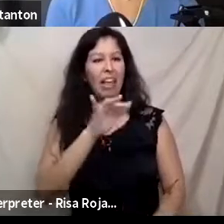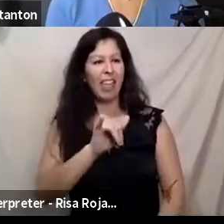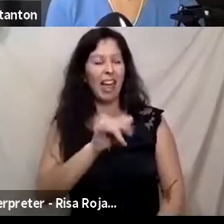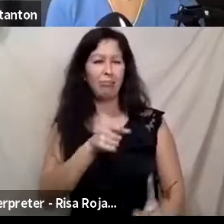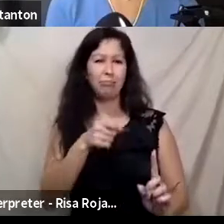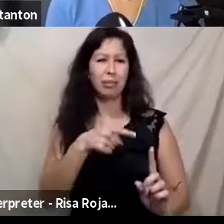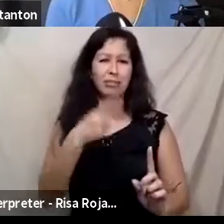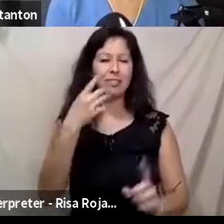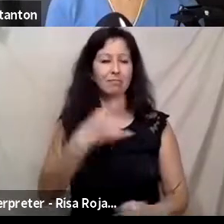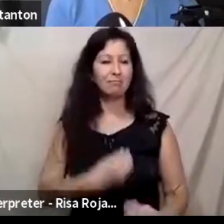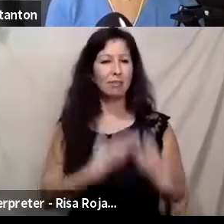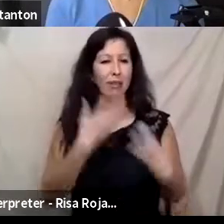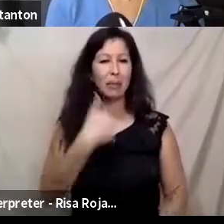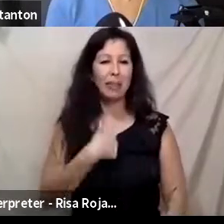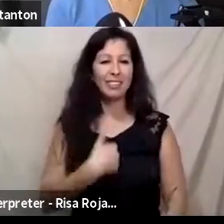it right off the bat for me.